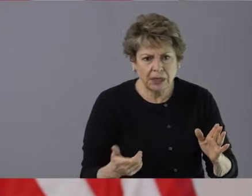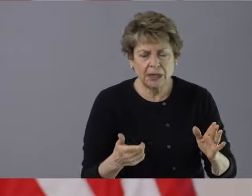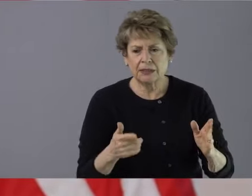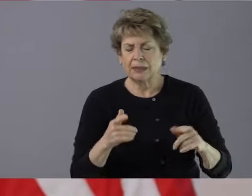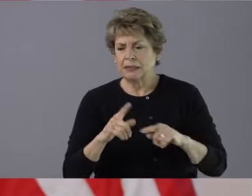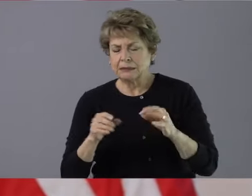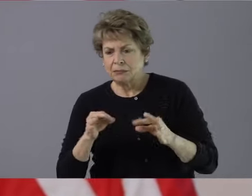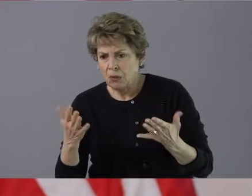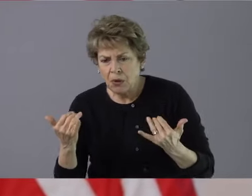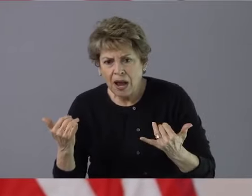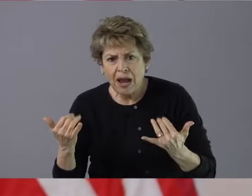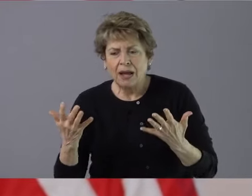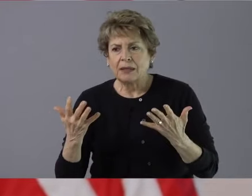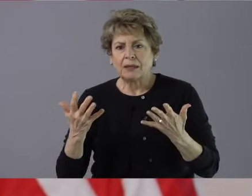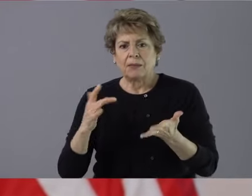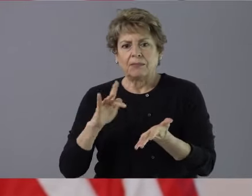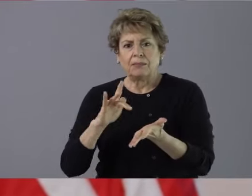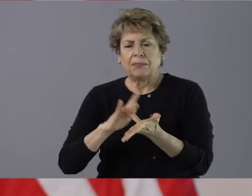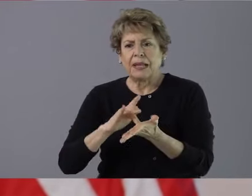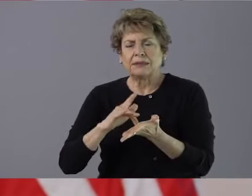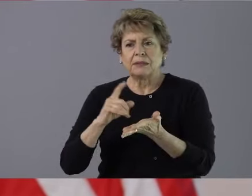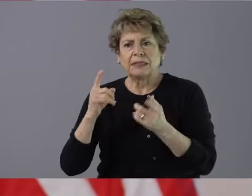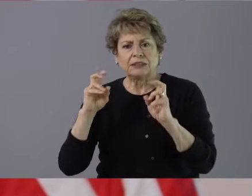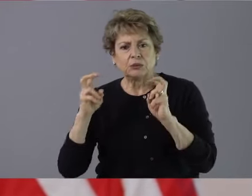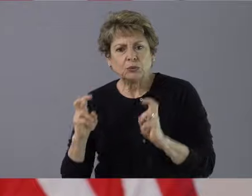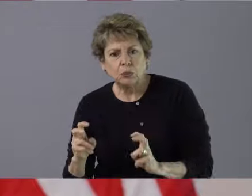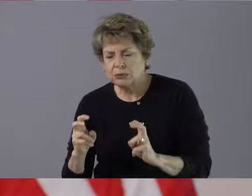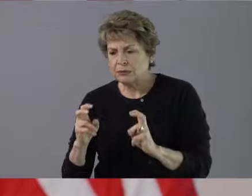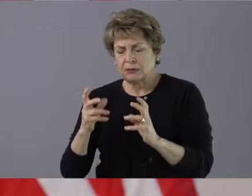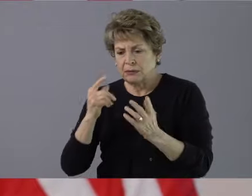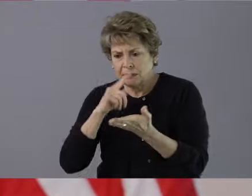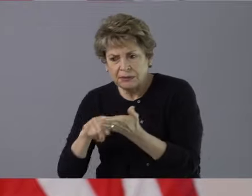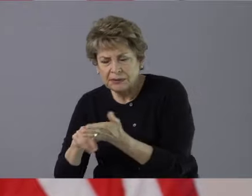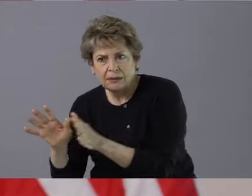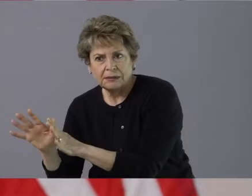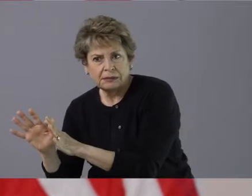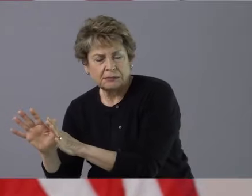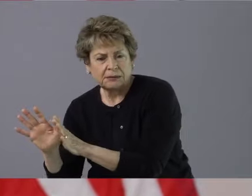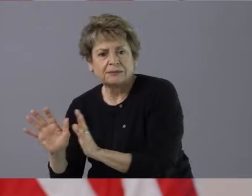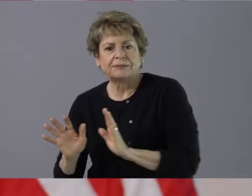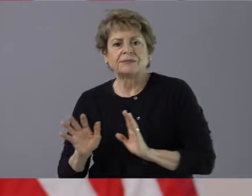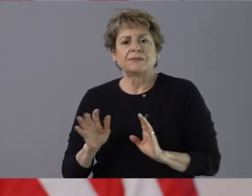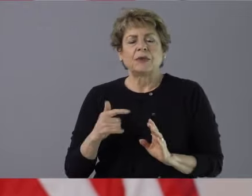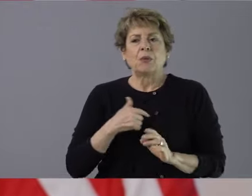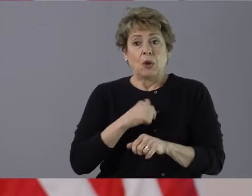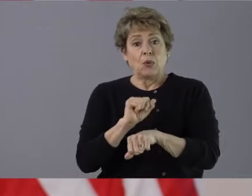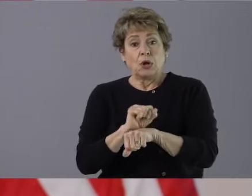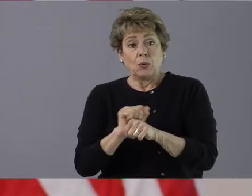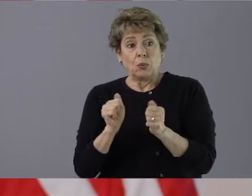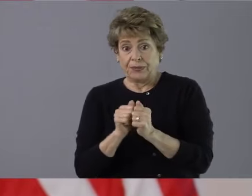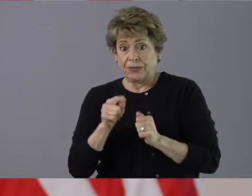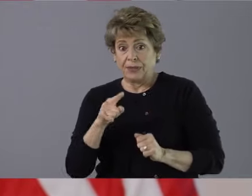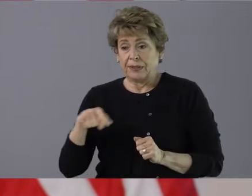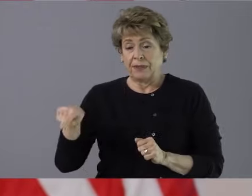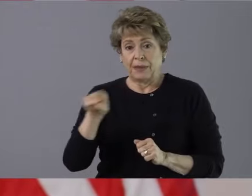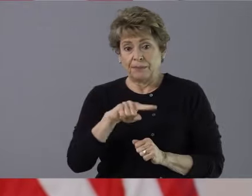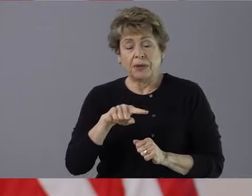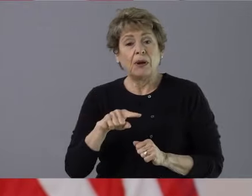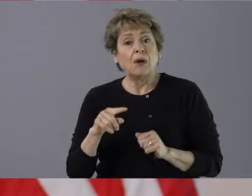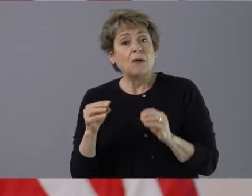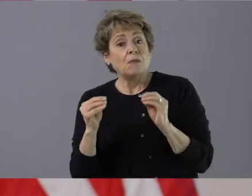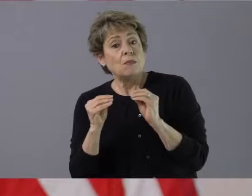with our hospitals to ensure that they have adequate more capacity, but one of the normal elements of the plan is to bring